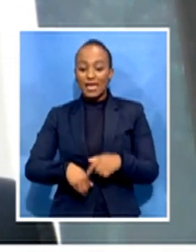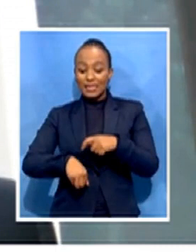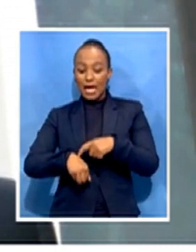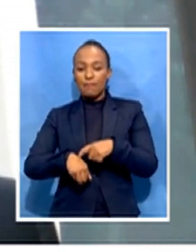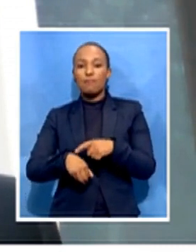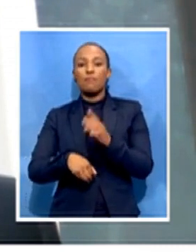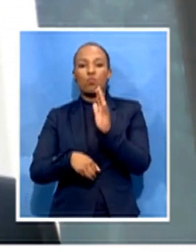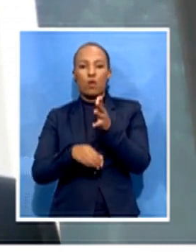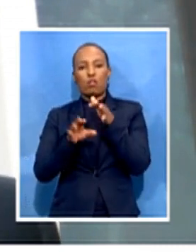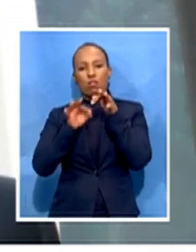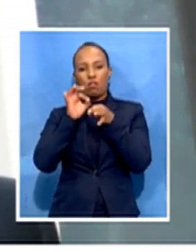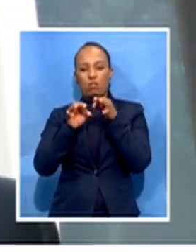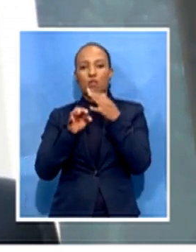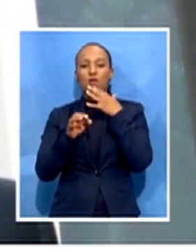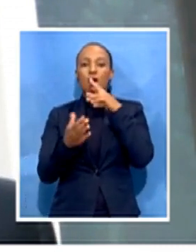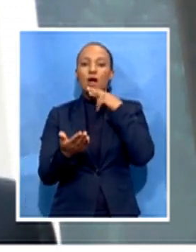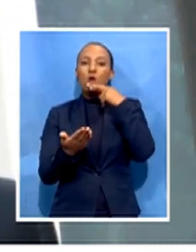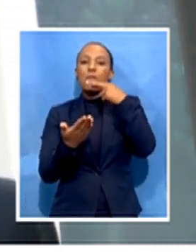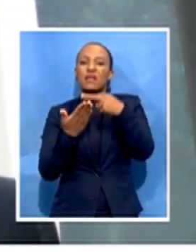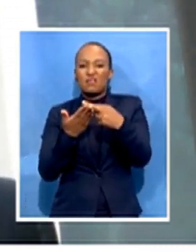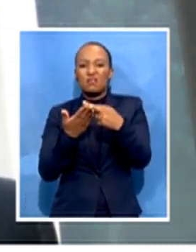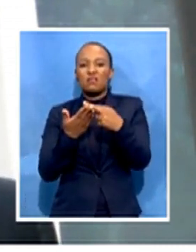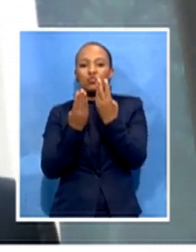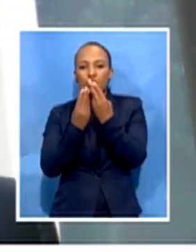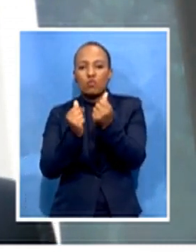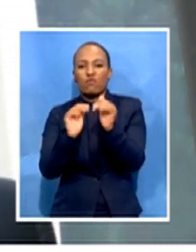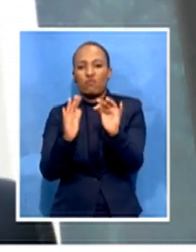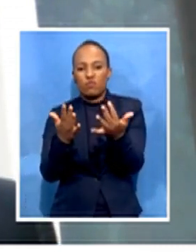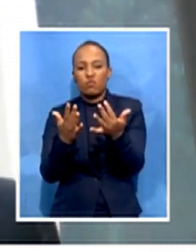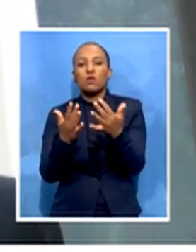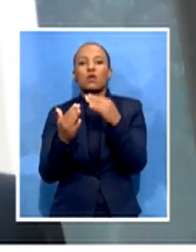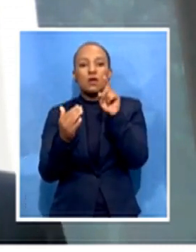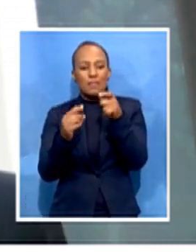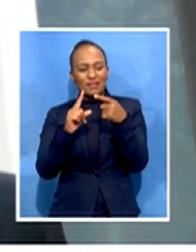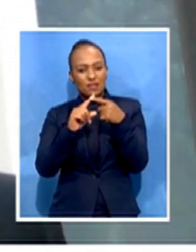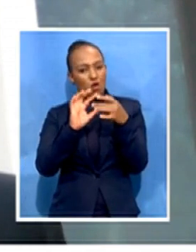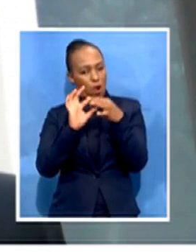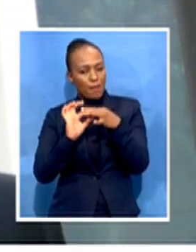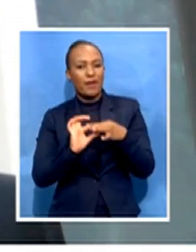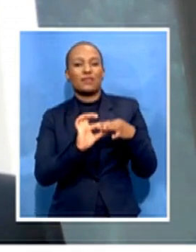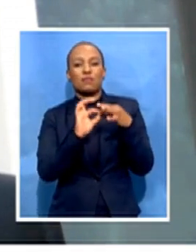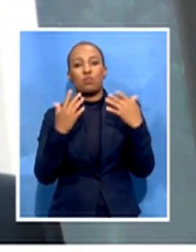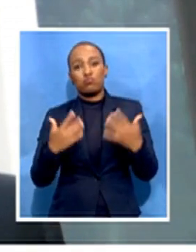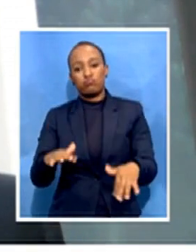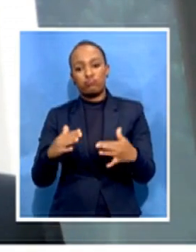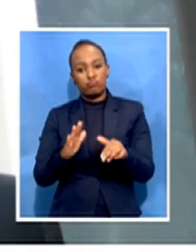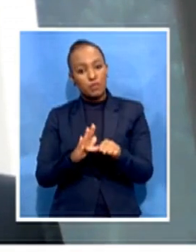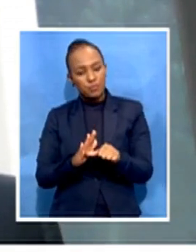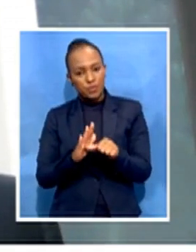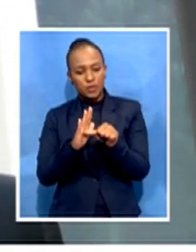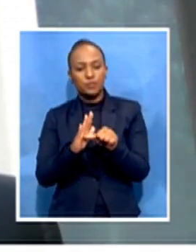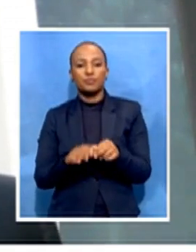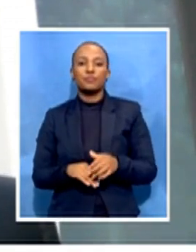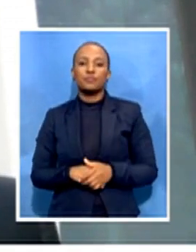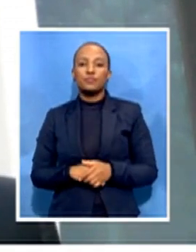recommendations on the way forward, I think collaboration should play a very important aspect. Then just to mention that there are